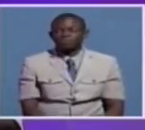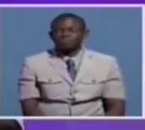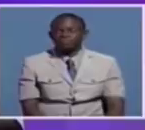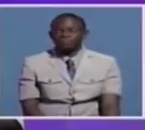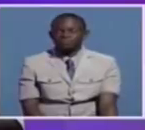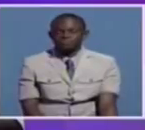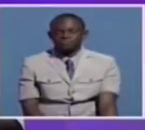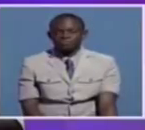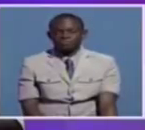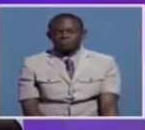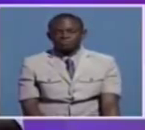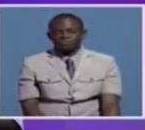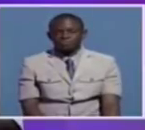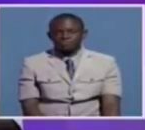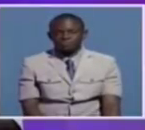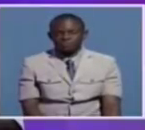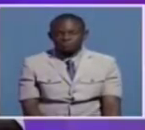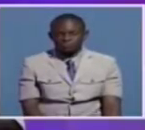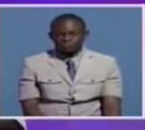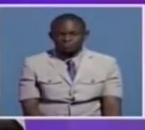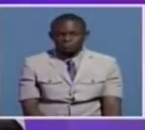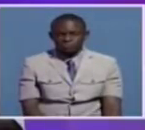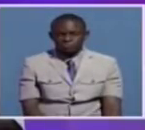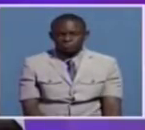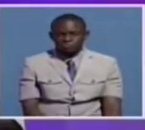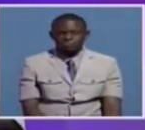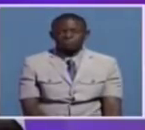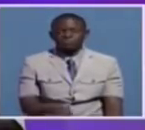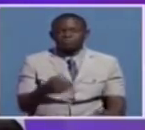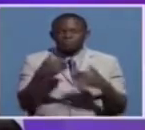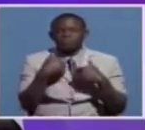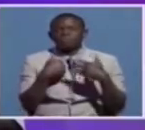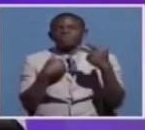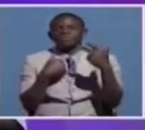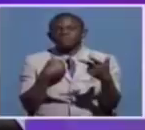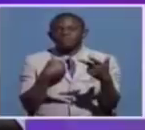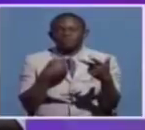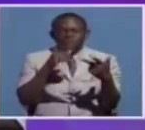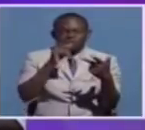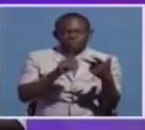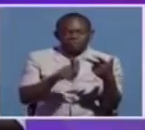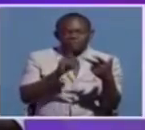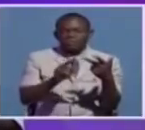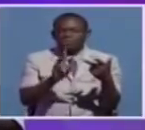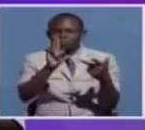for power. So there were 3 points. There were the white people, there was the ANC, and then there was UNIP.